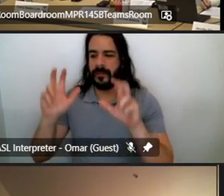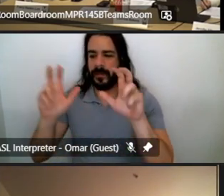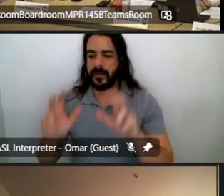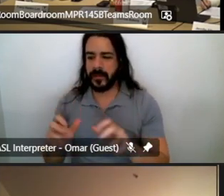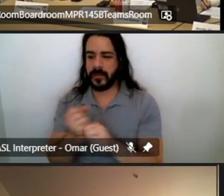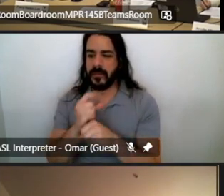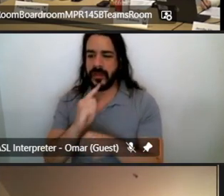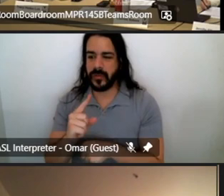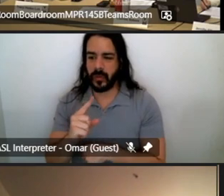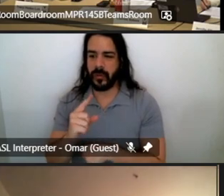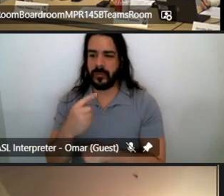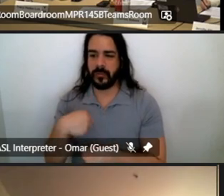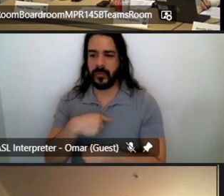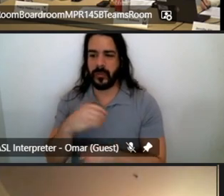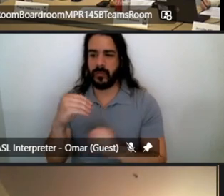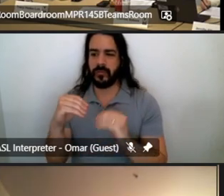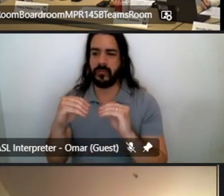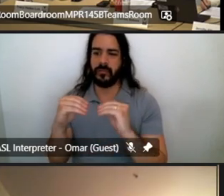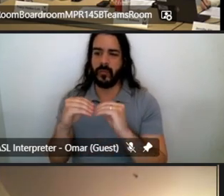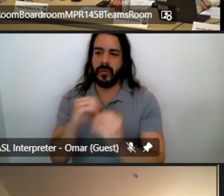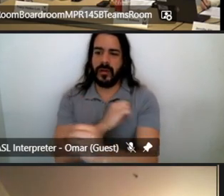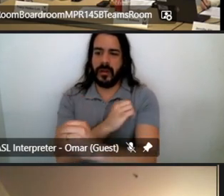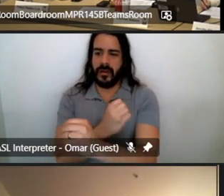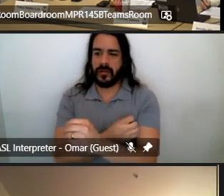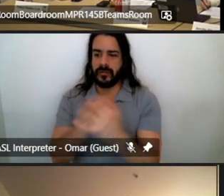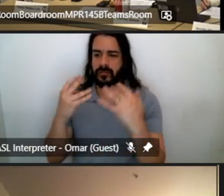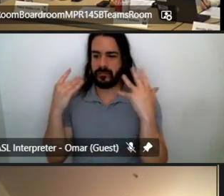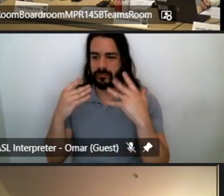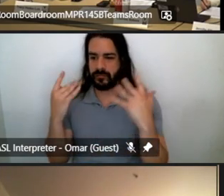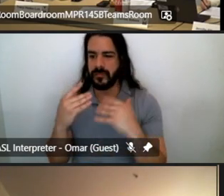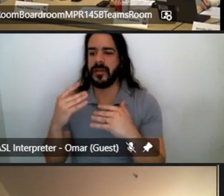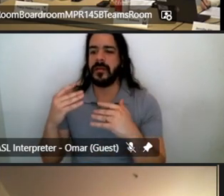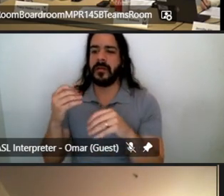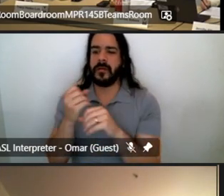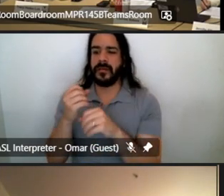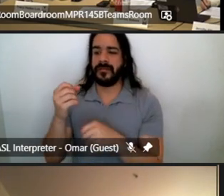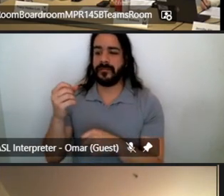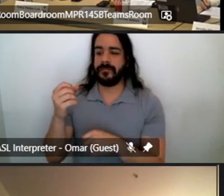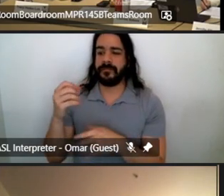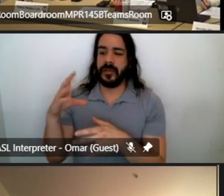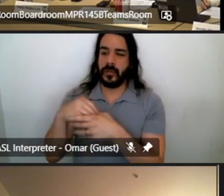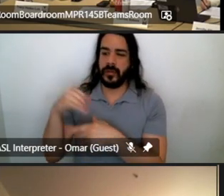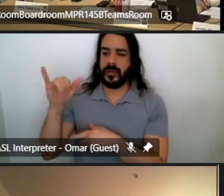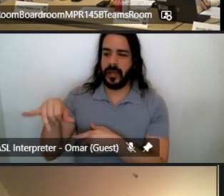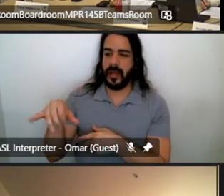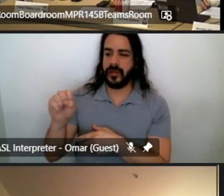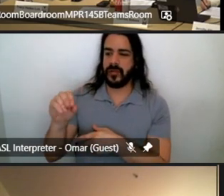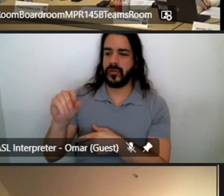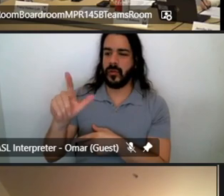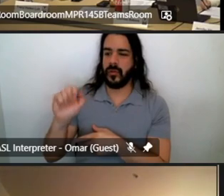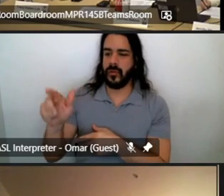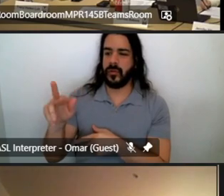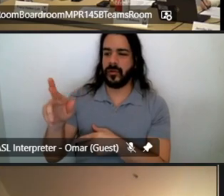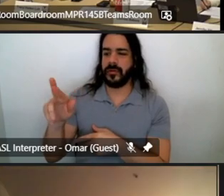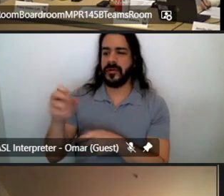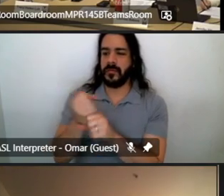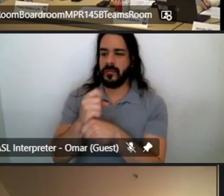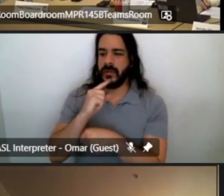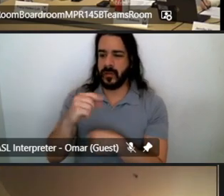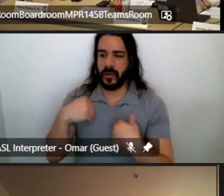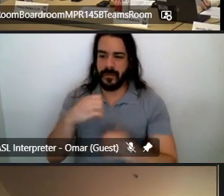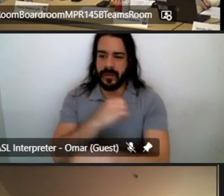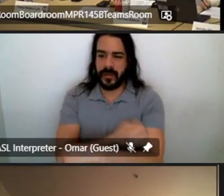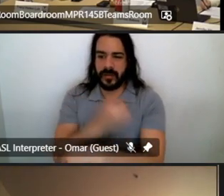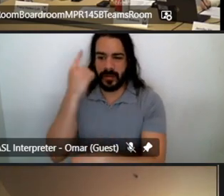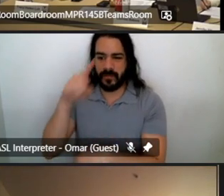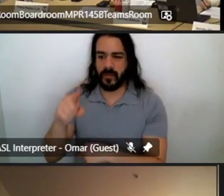capital investments to advance sustainability, including the solar carport at Anacostia which will generate energy equivalent to